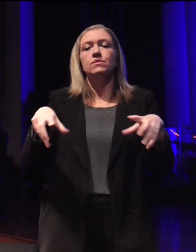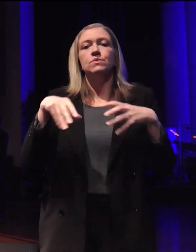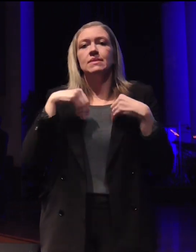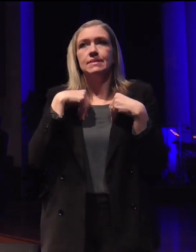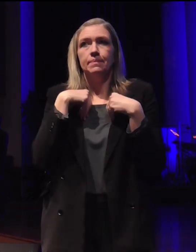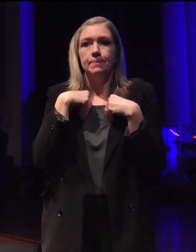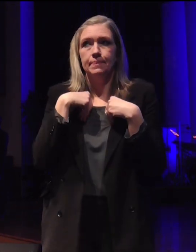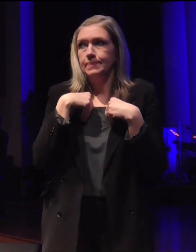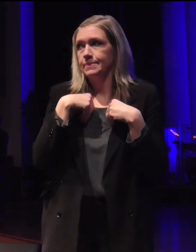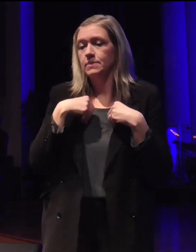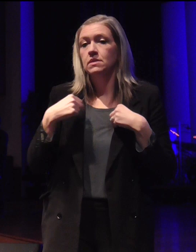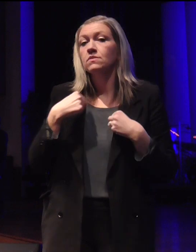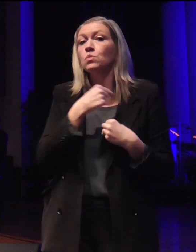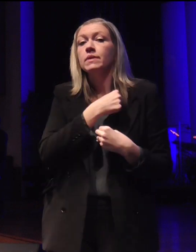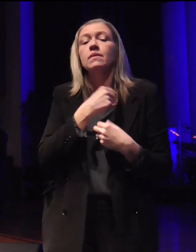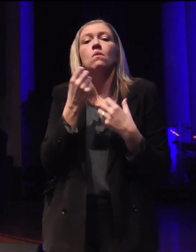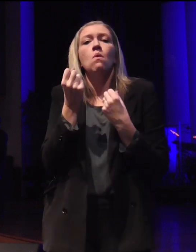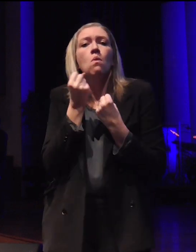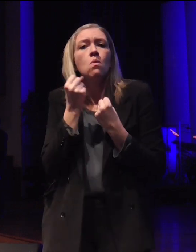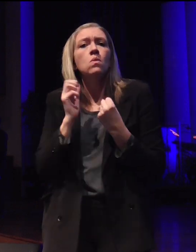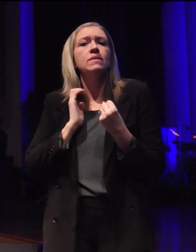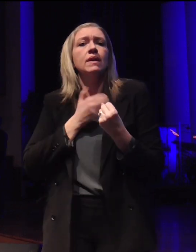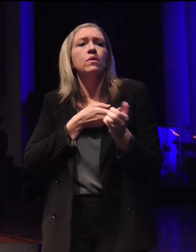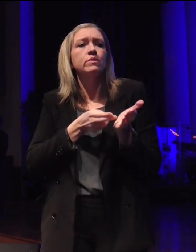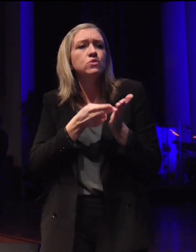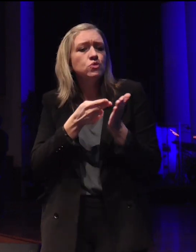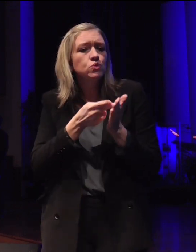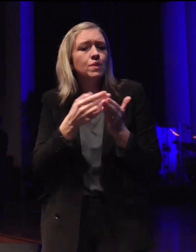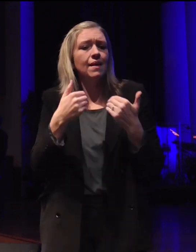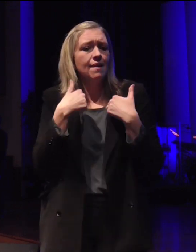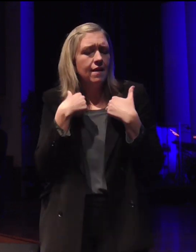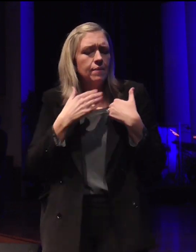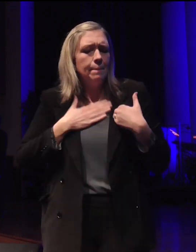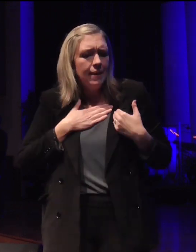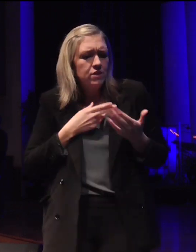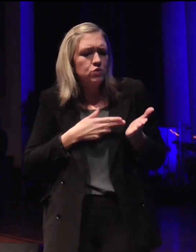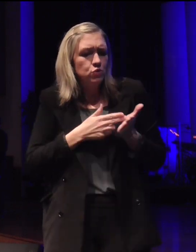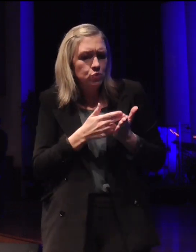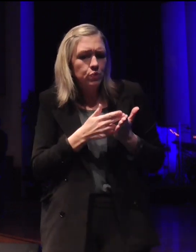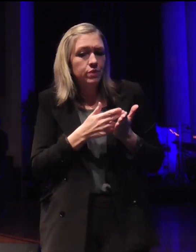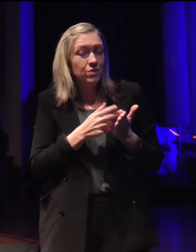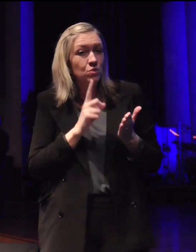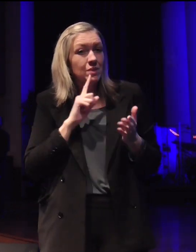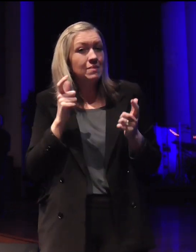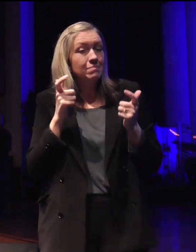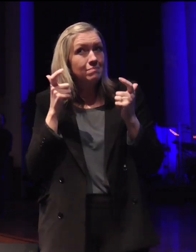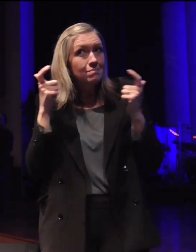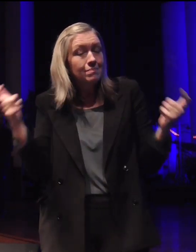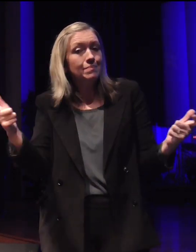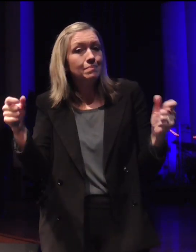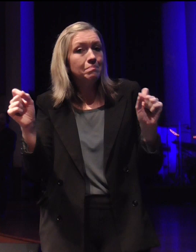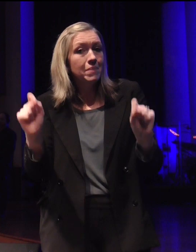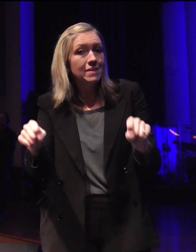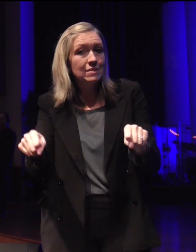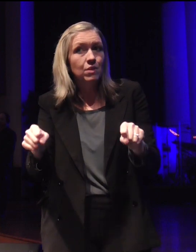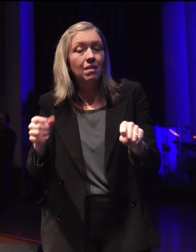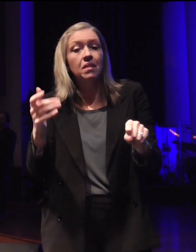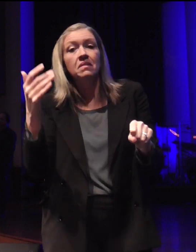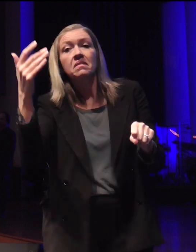that as long as we hold on to our truths and we have our truths, there's a great possibility that at some